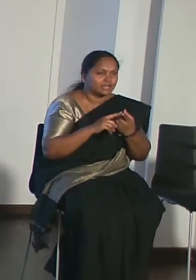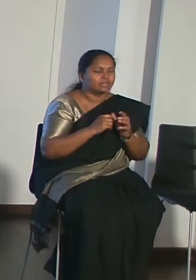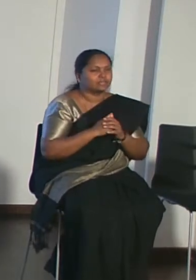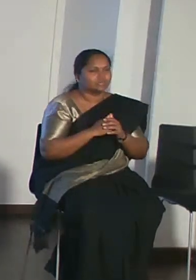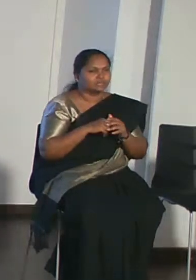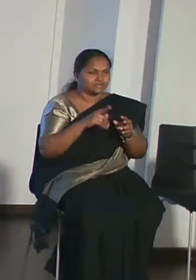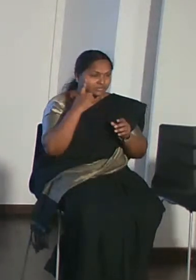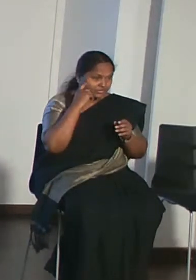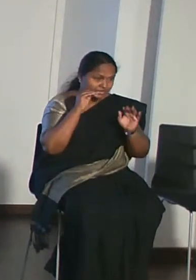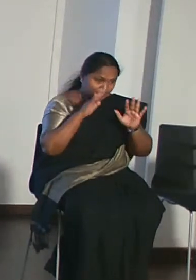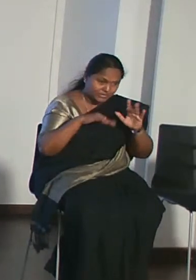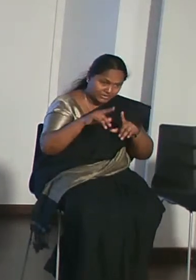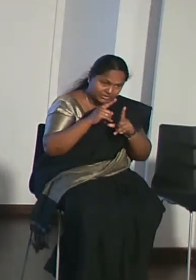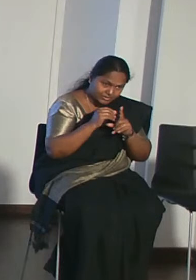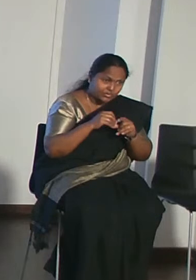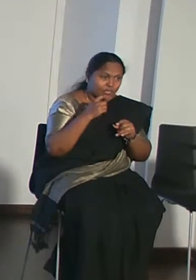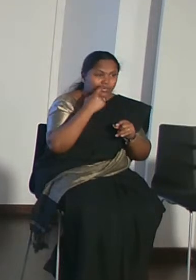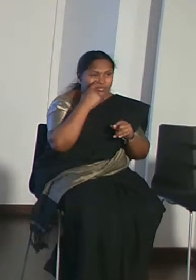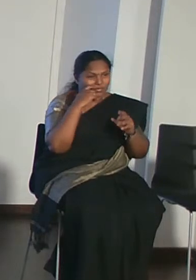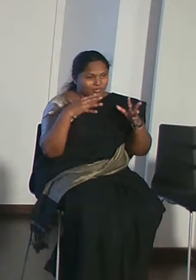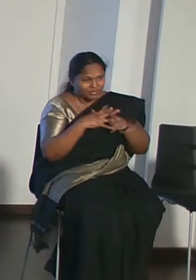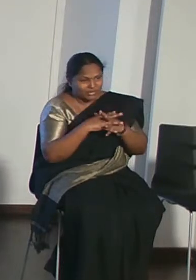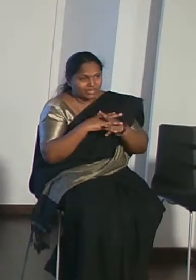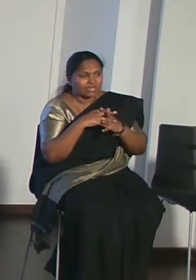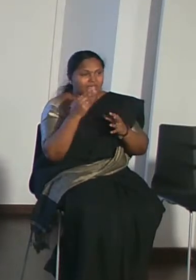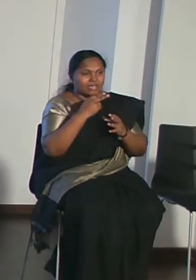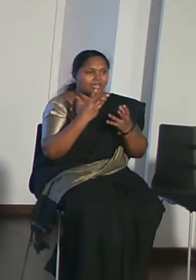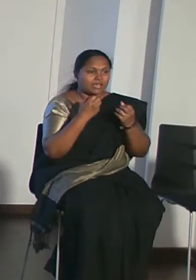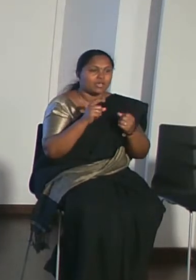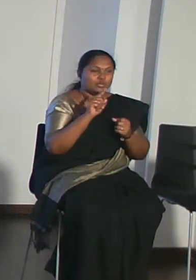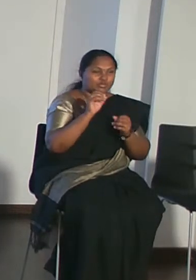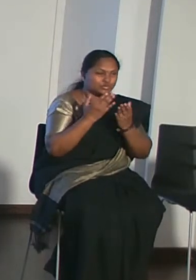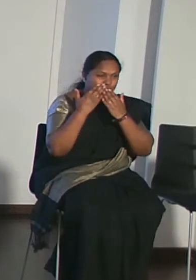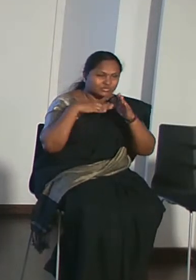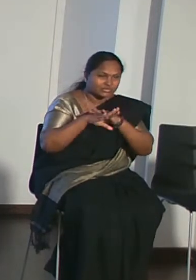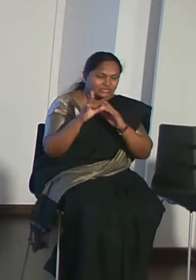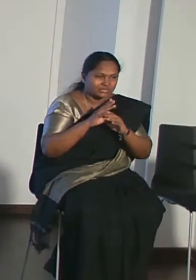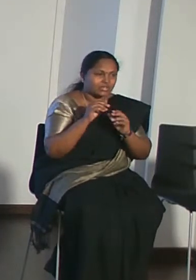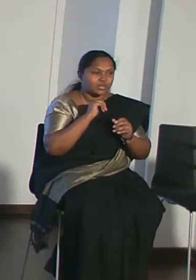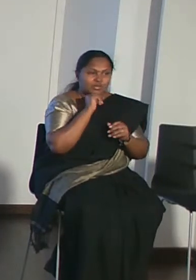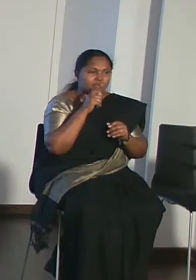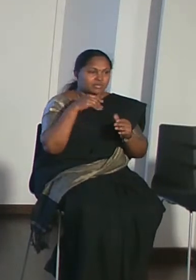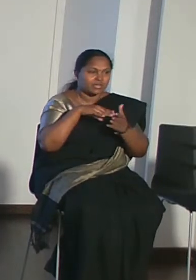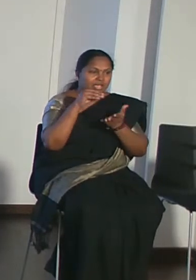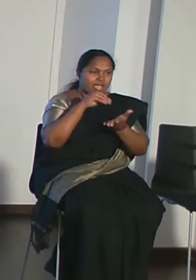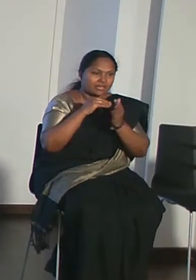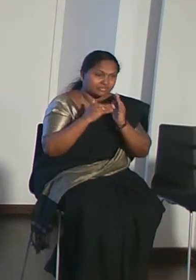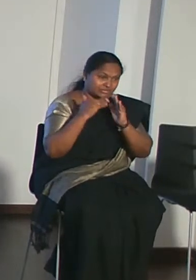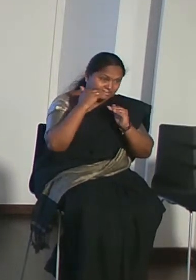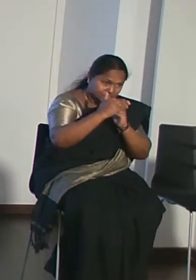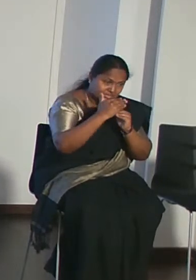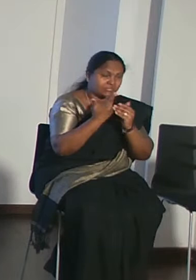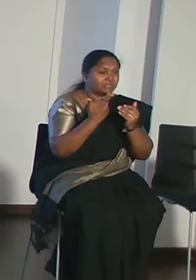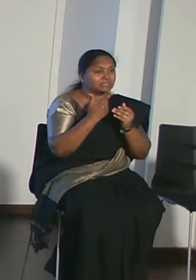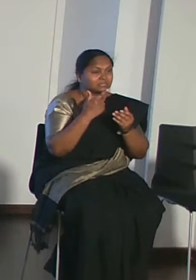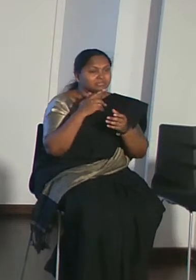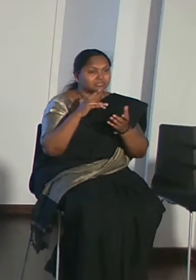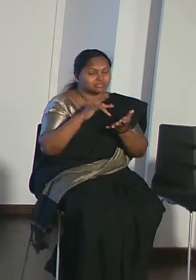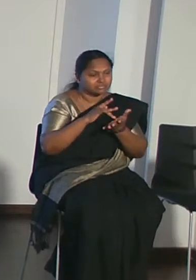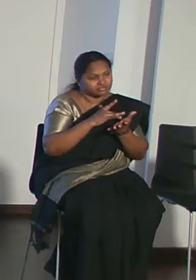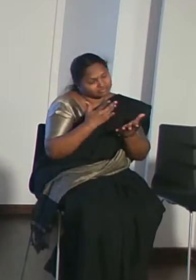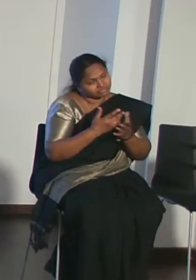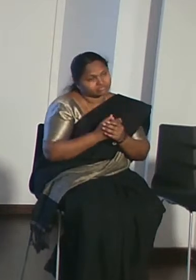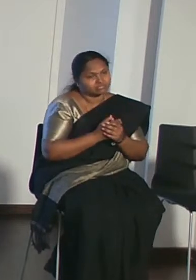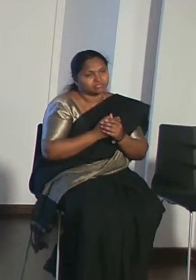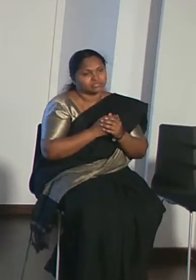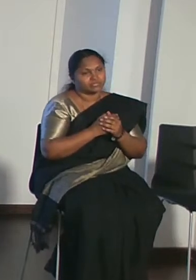don't study a single woman artist in schools, not even at advanced level stages. And